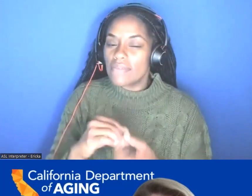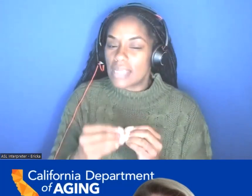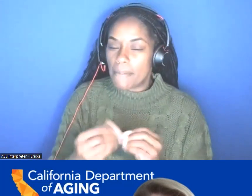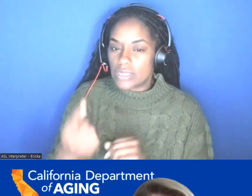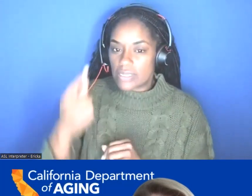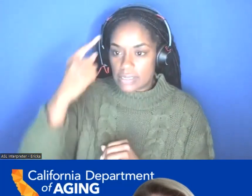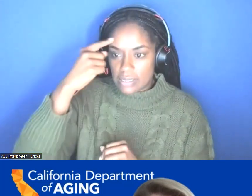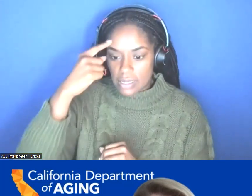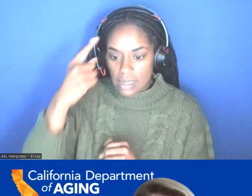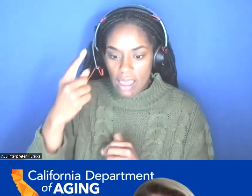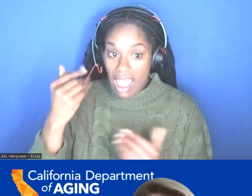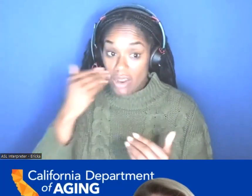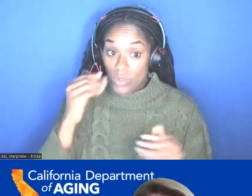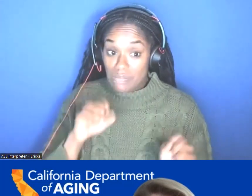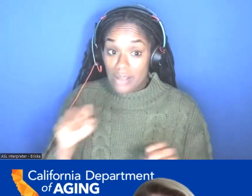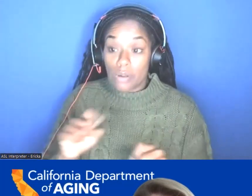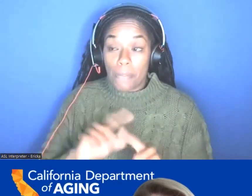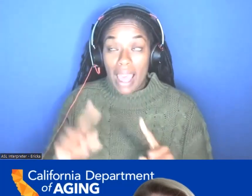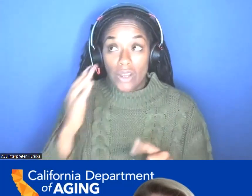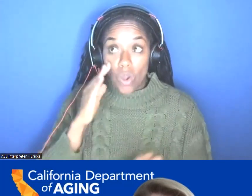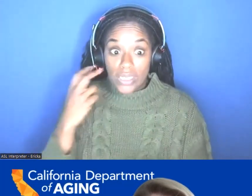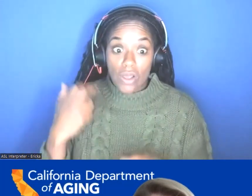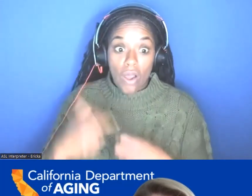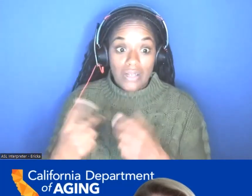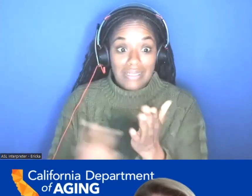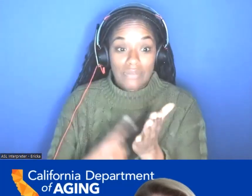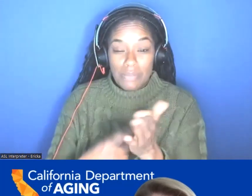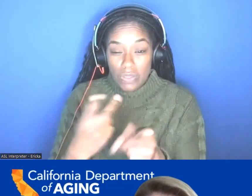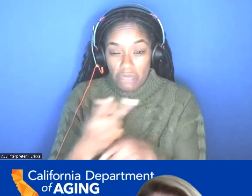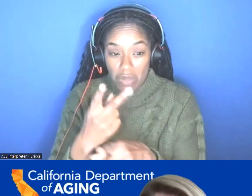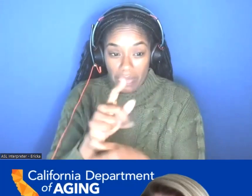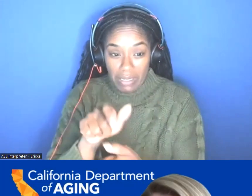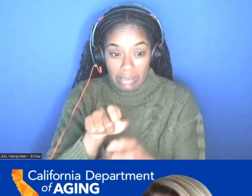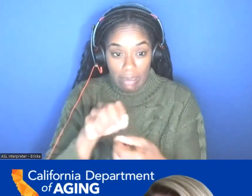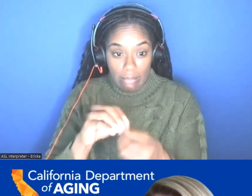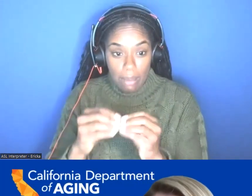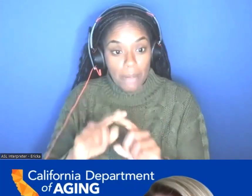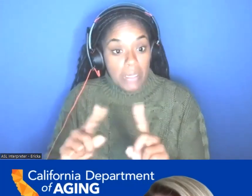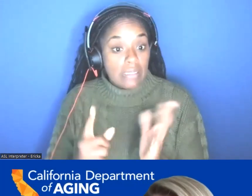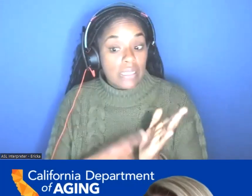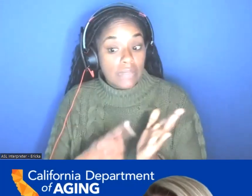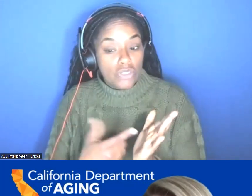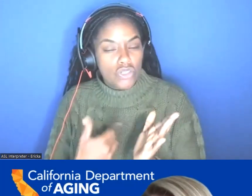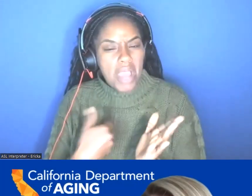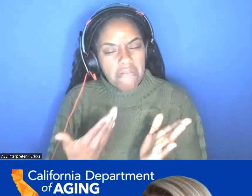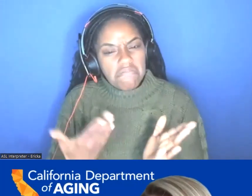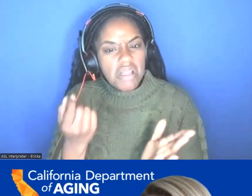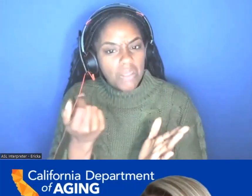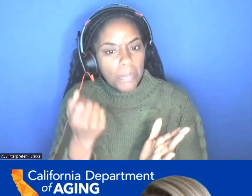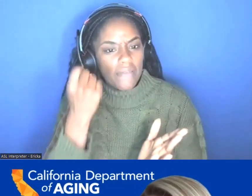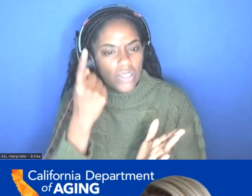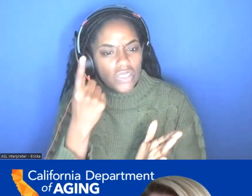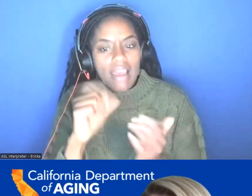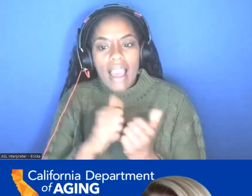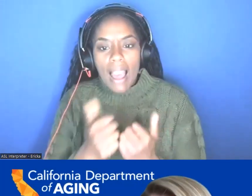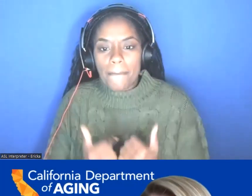because I know it's very hard sometimes to actually figure out what the number is, but sometimes you have a sense of how many lives are going